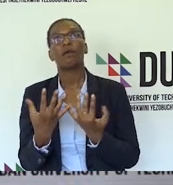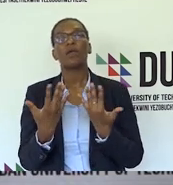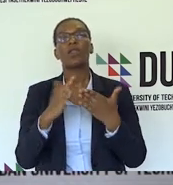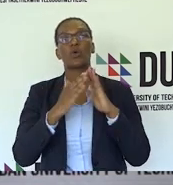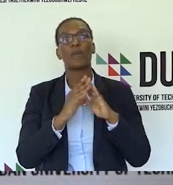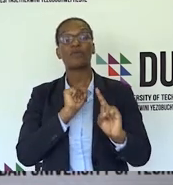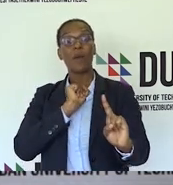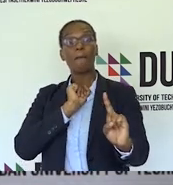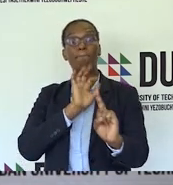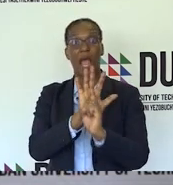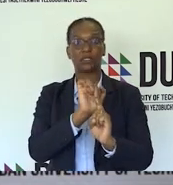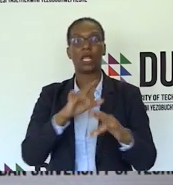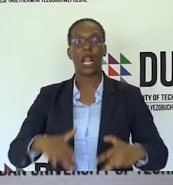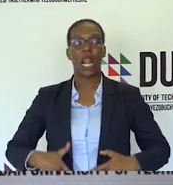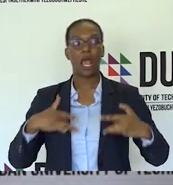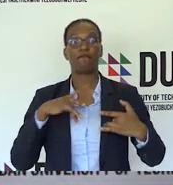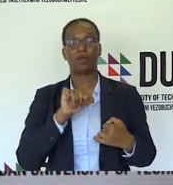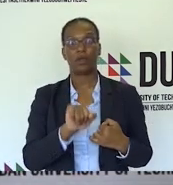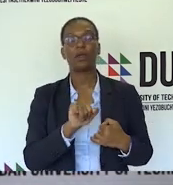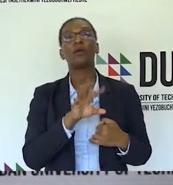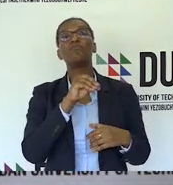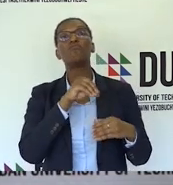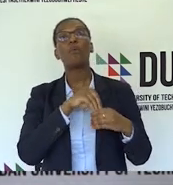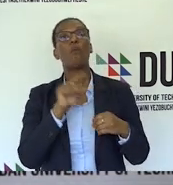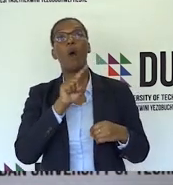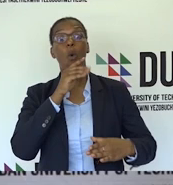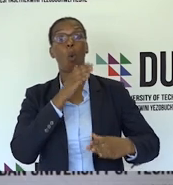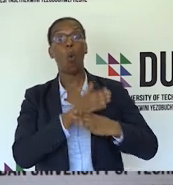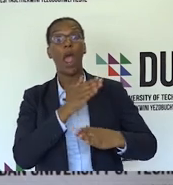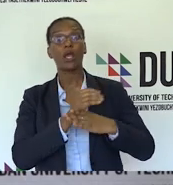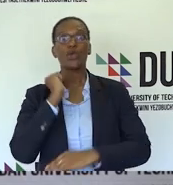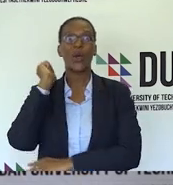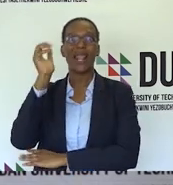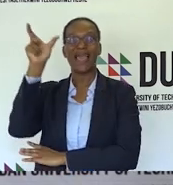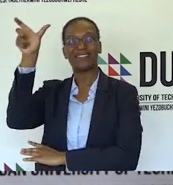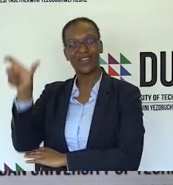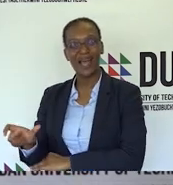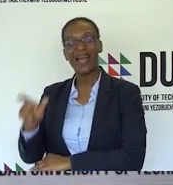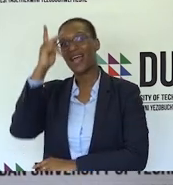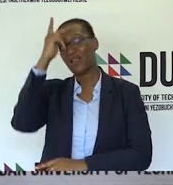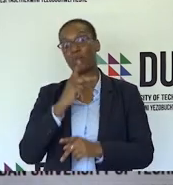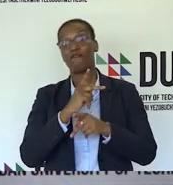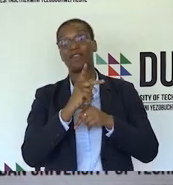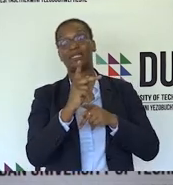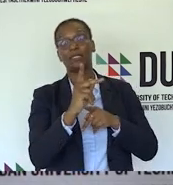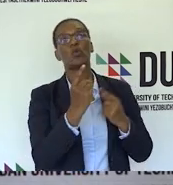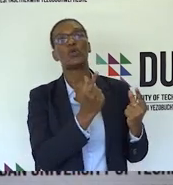will be impactful. Part of the preparatory work your lecturers and professors will take you